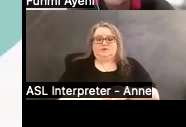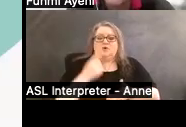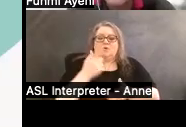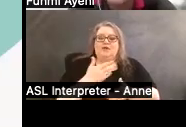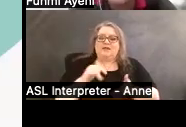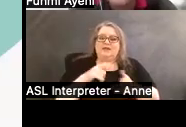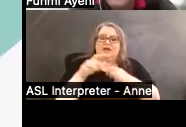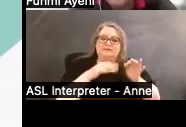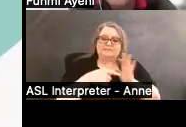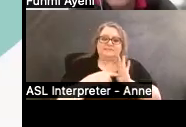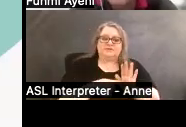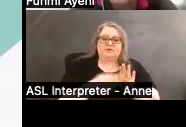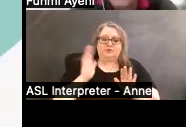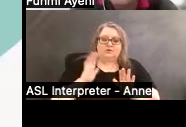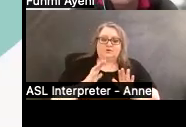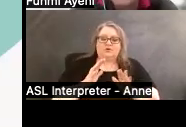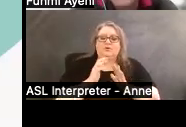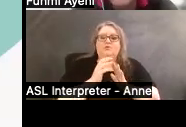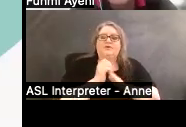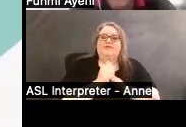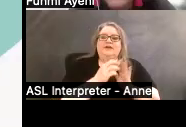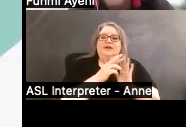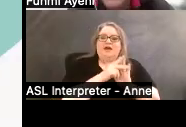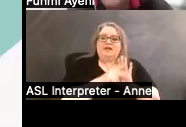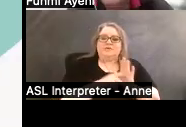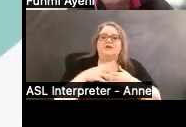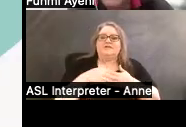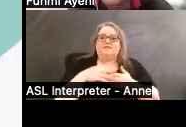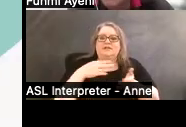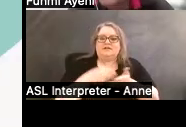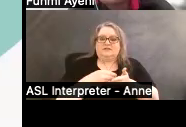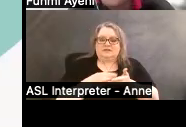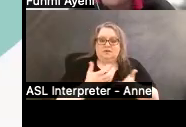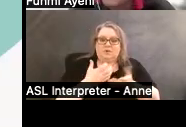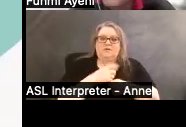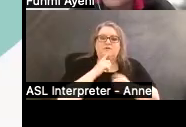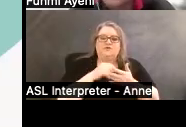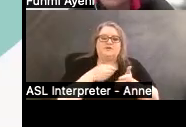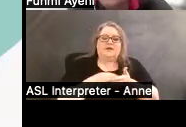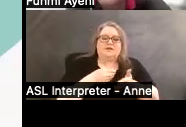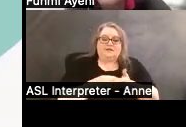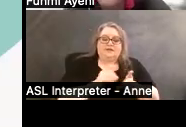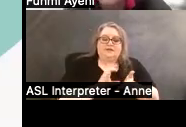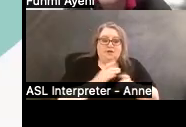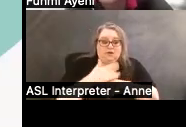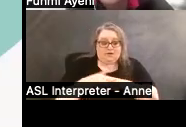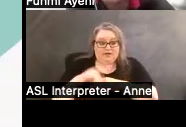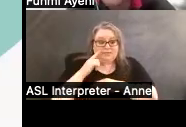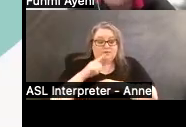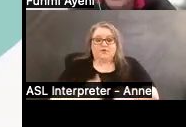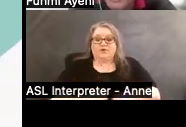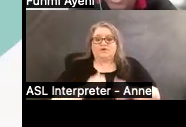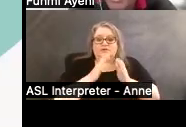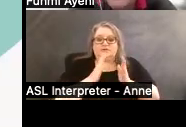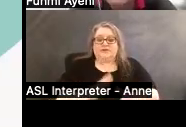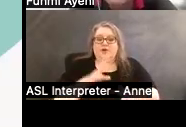is with the guiding principle of flexible funding, we want to make sure that funds are made available to survivors within 24